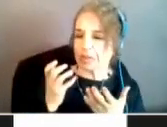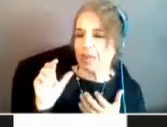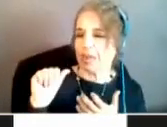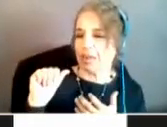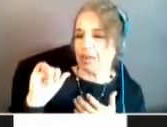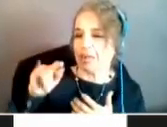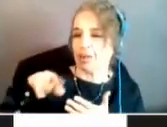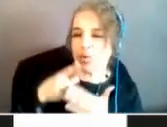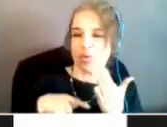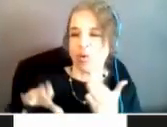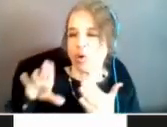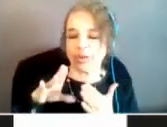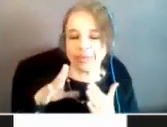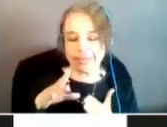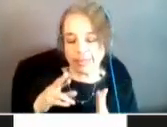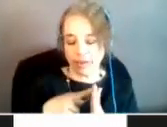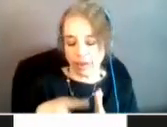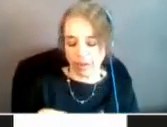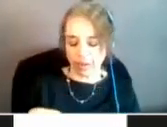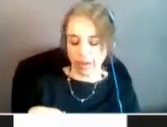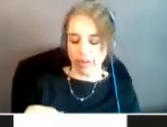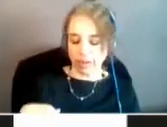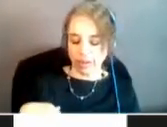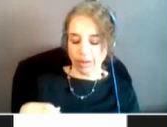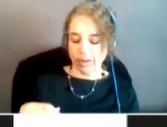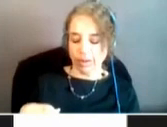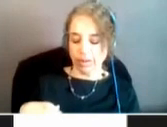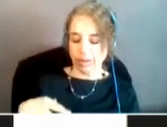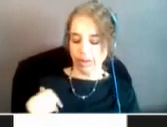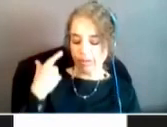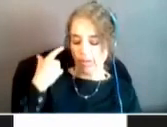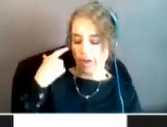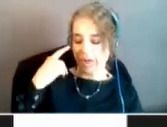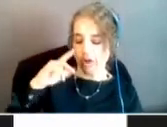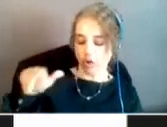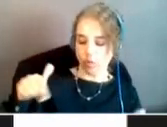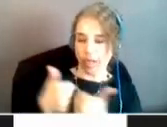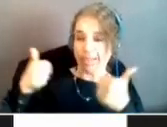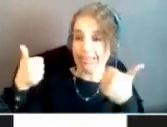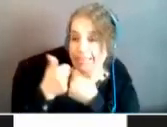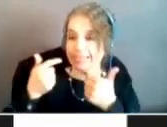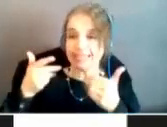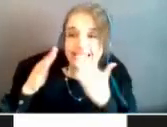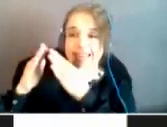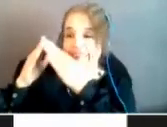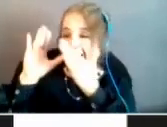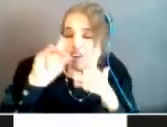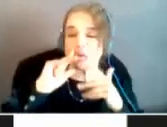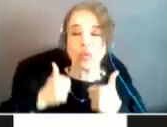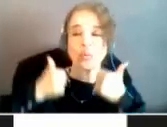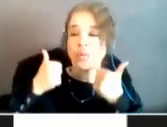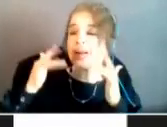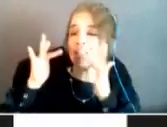about, you know, what were the circumstances surrounding his death. If you know the town in which he lived or the county, you